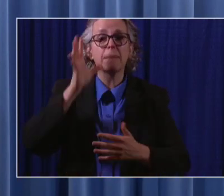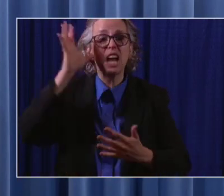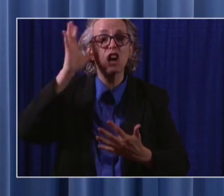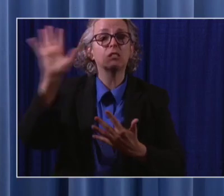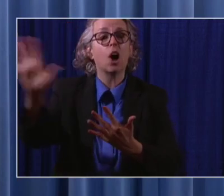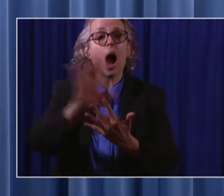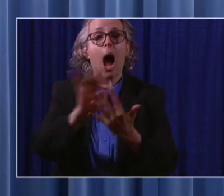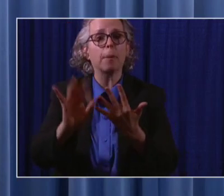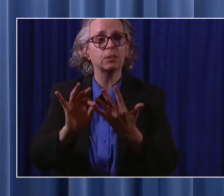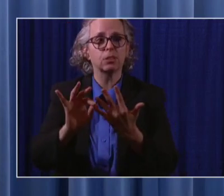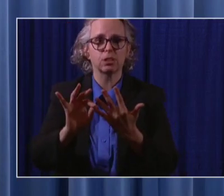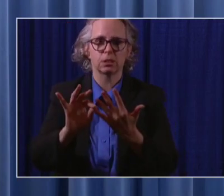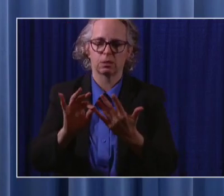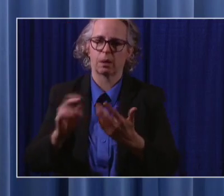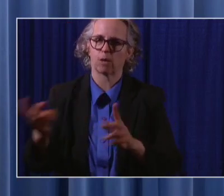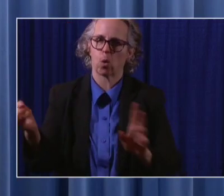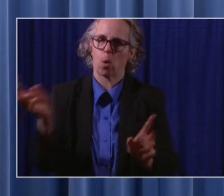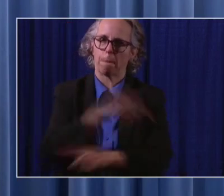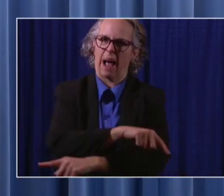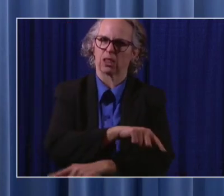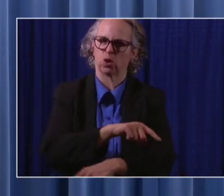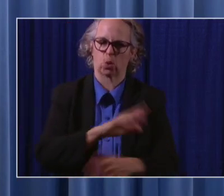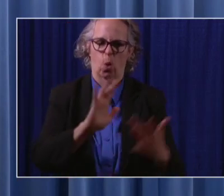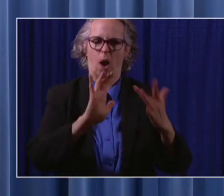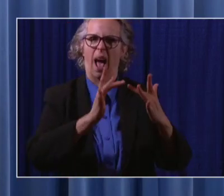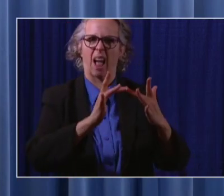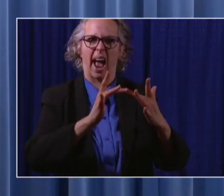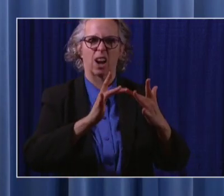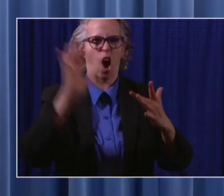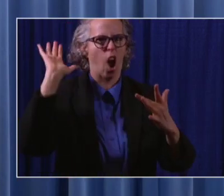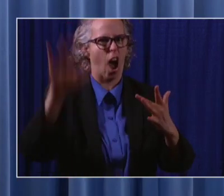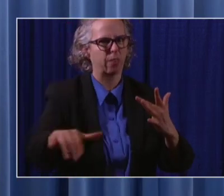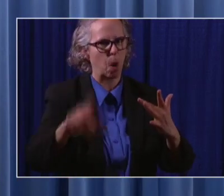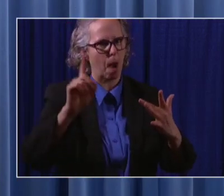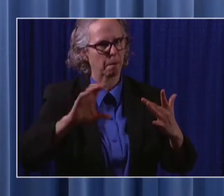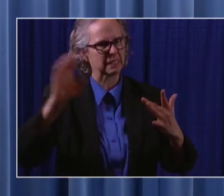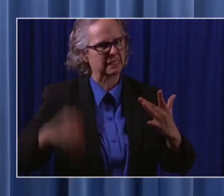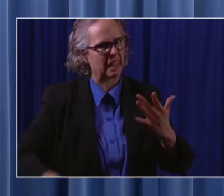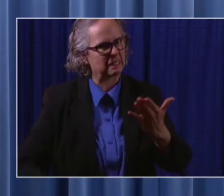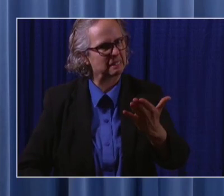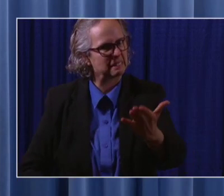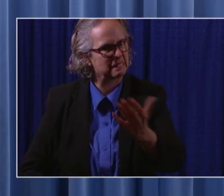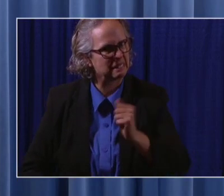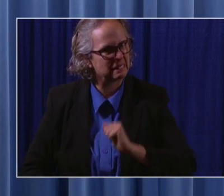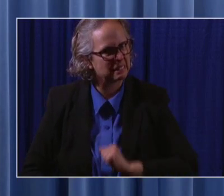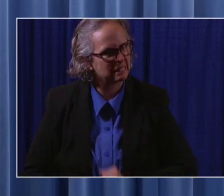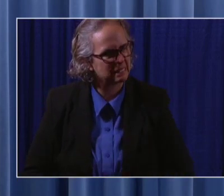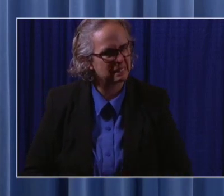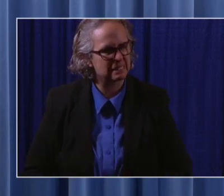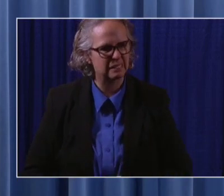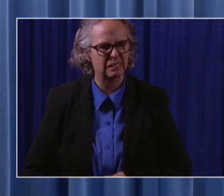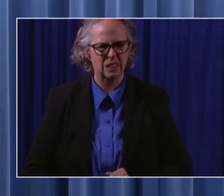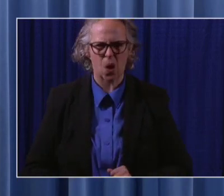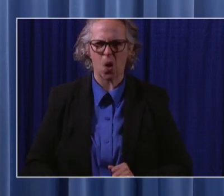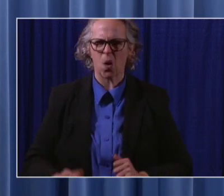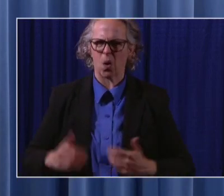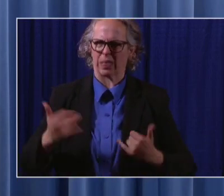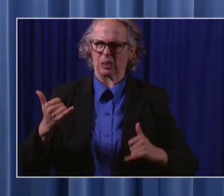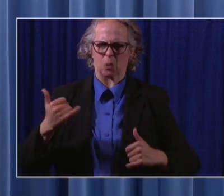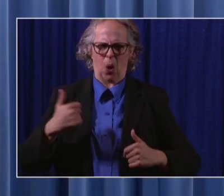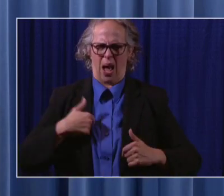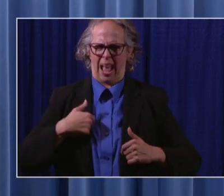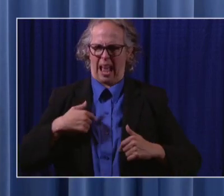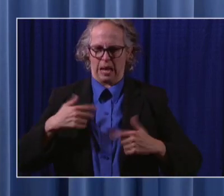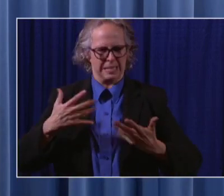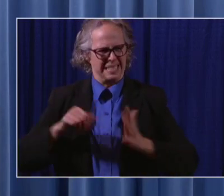tough decisions. I have not put my thumb on the scale, so to speak. I've not at this point said, look, everybody should go virtual, everybody should